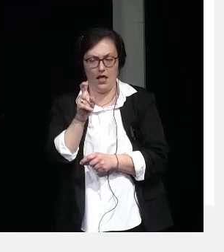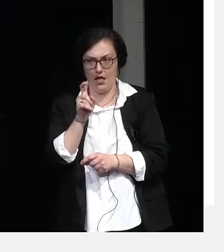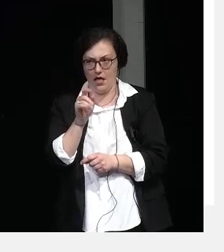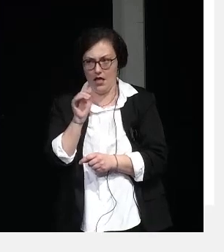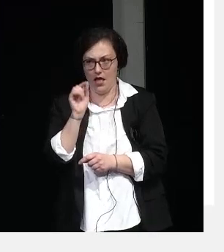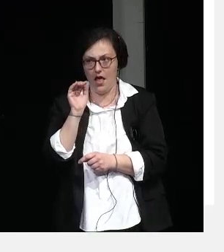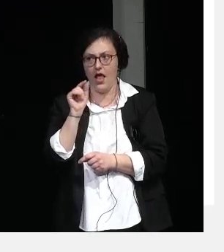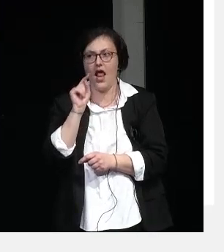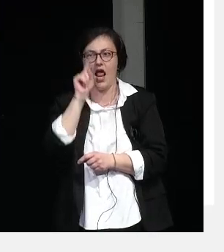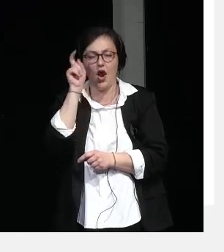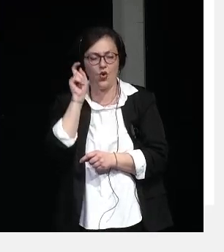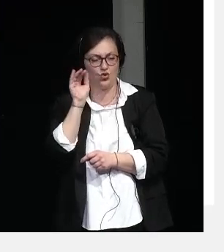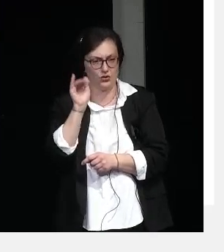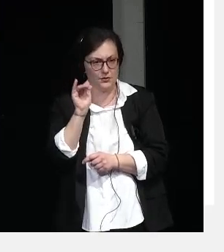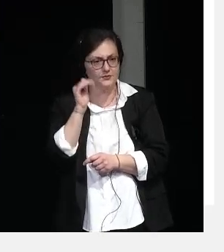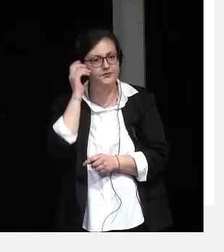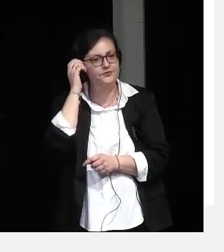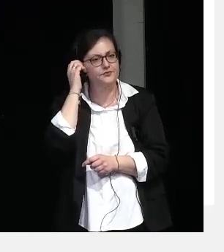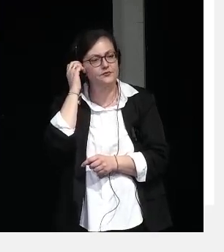No.